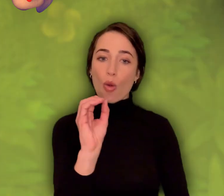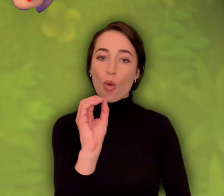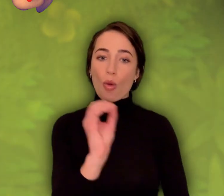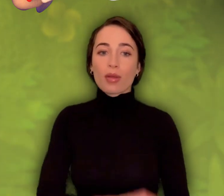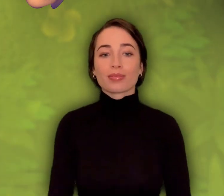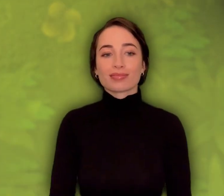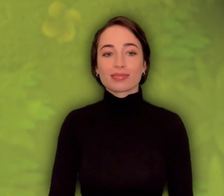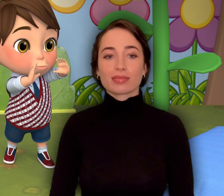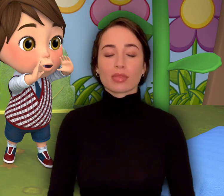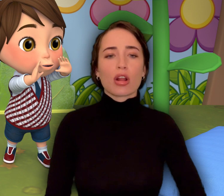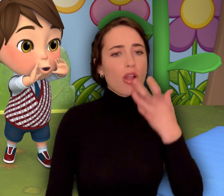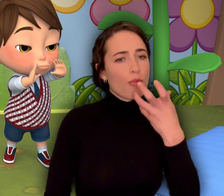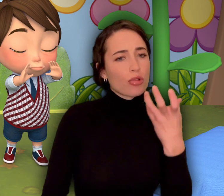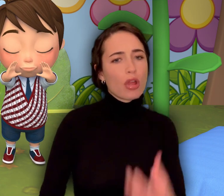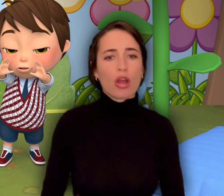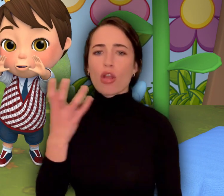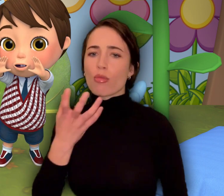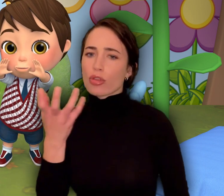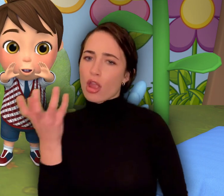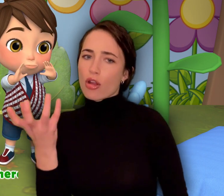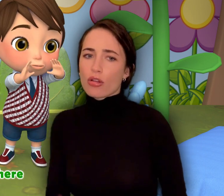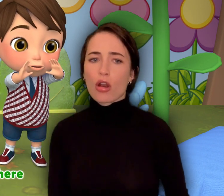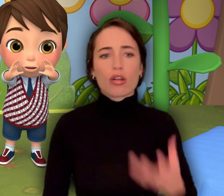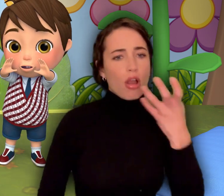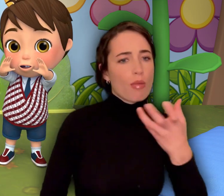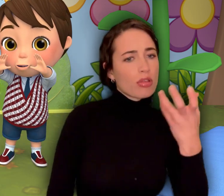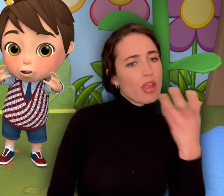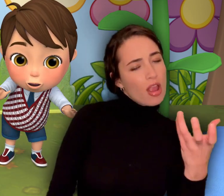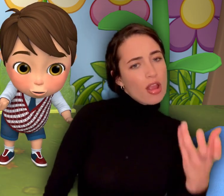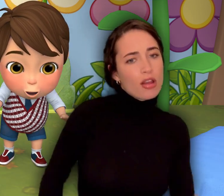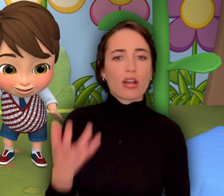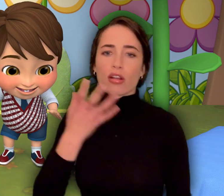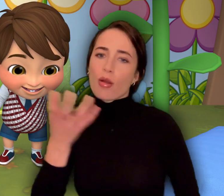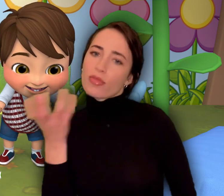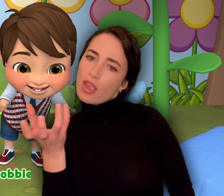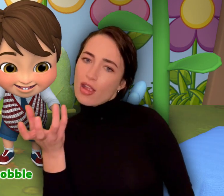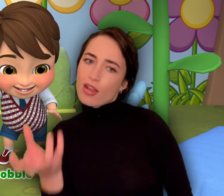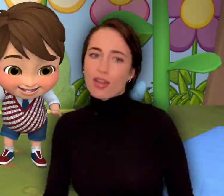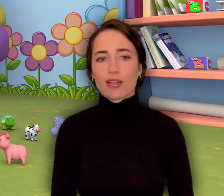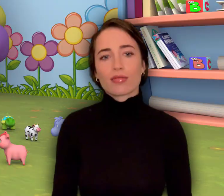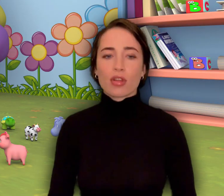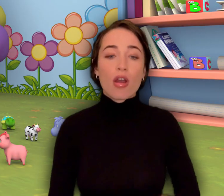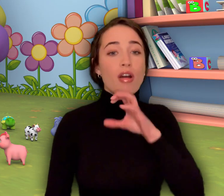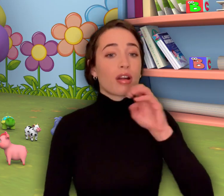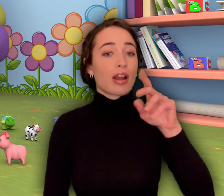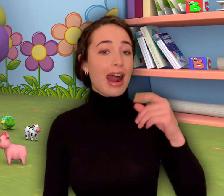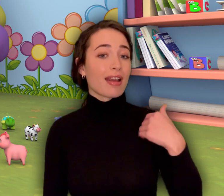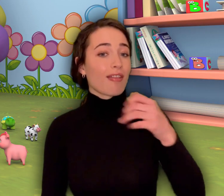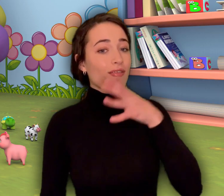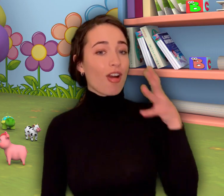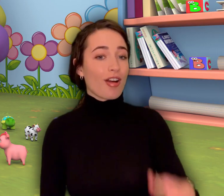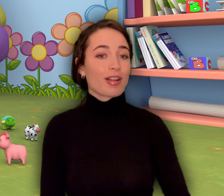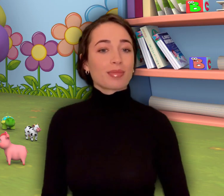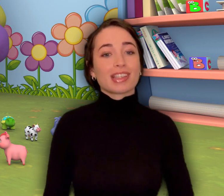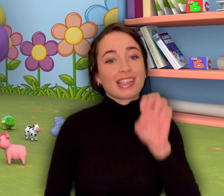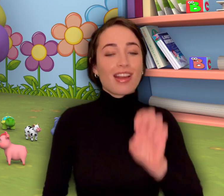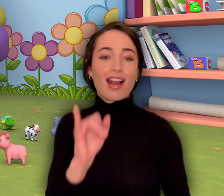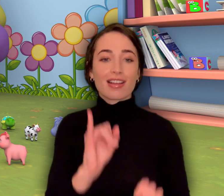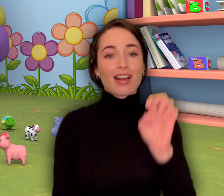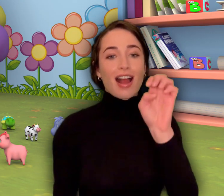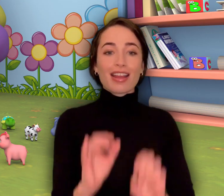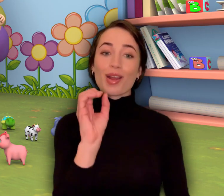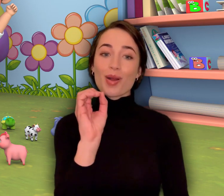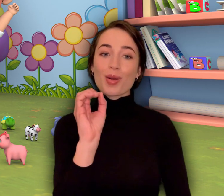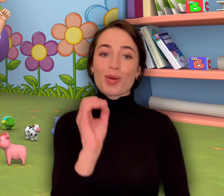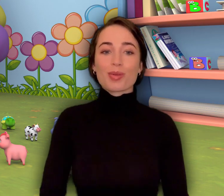e- i-o with a gobble gobble here and a gobble gobble there here a gobble there a gobble everywhere a gobble gobble Old McDonald had a farm